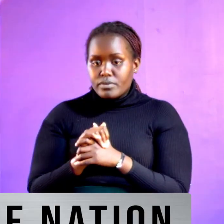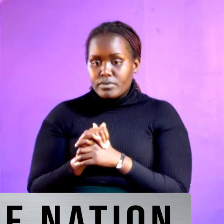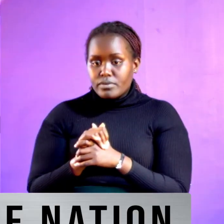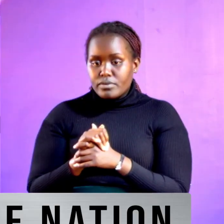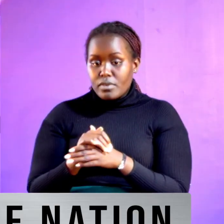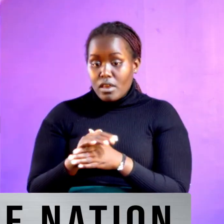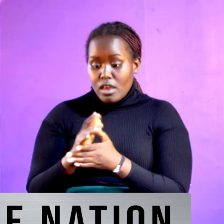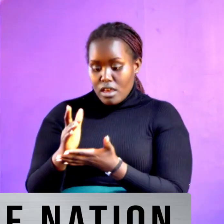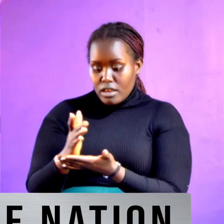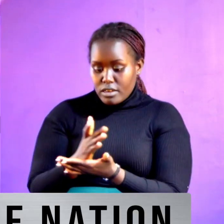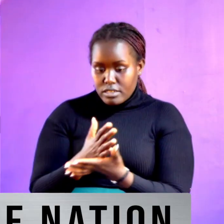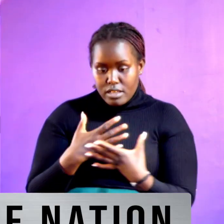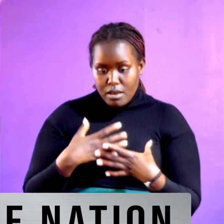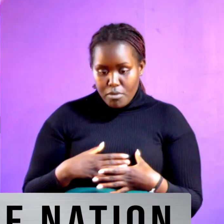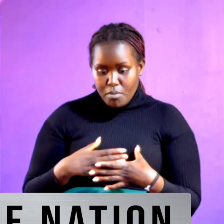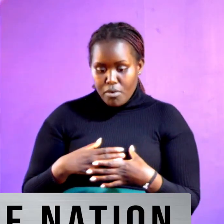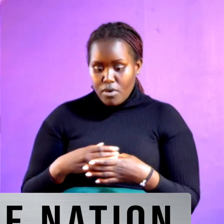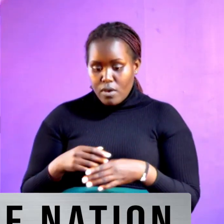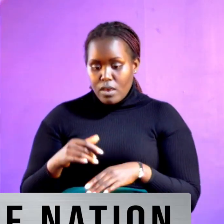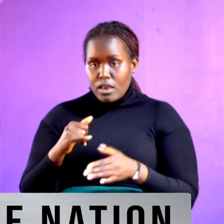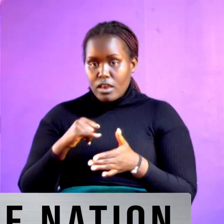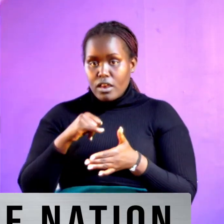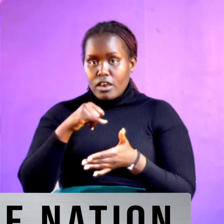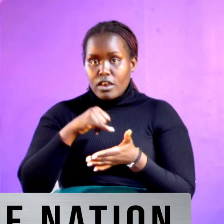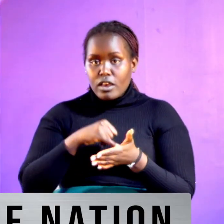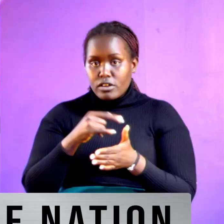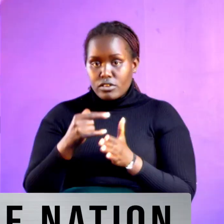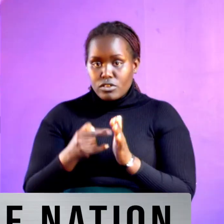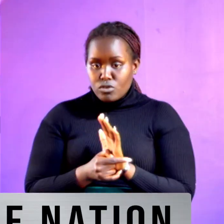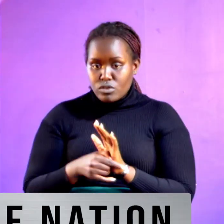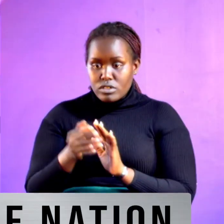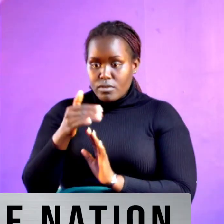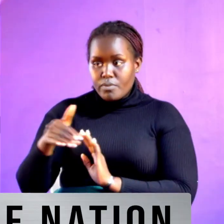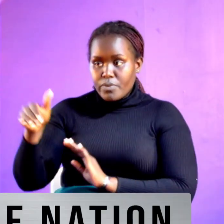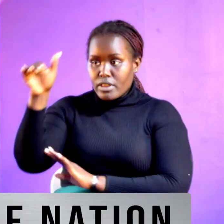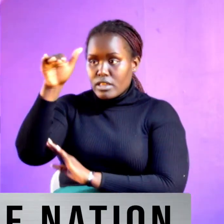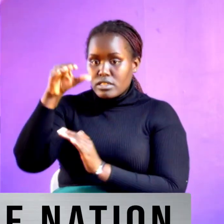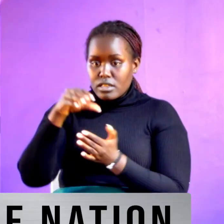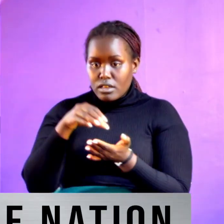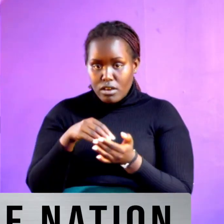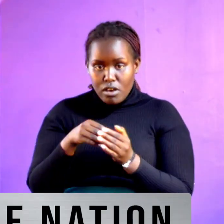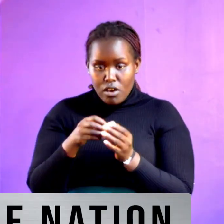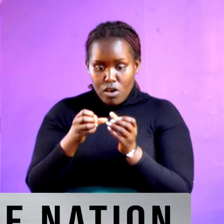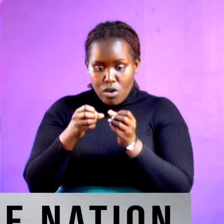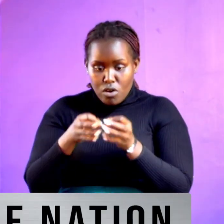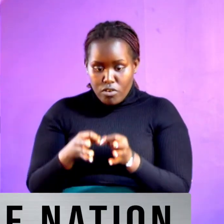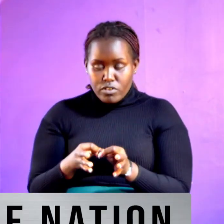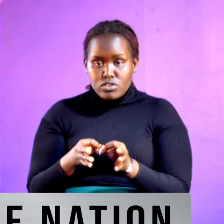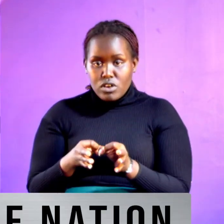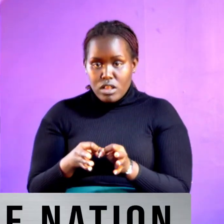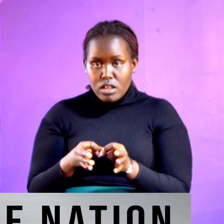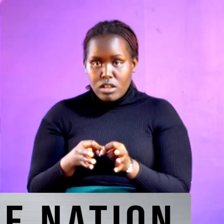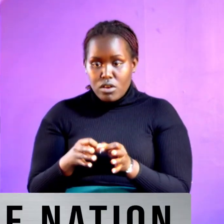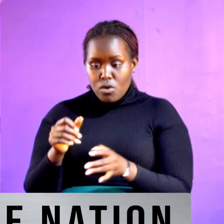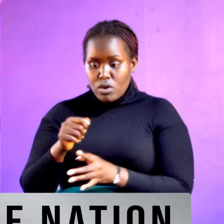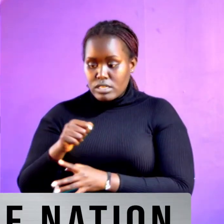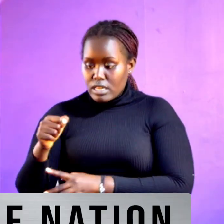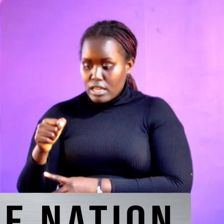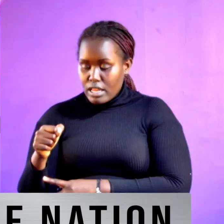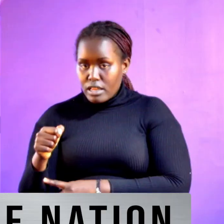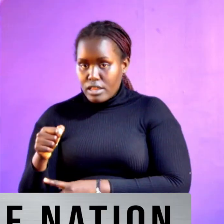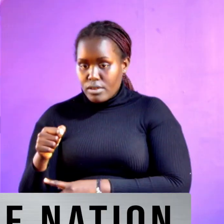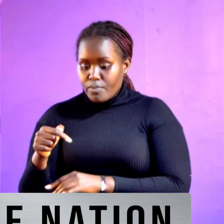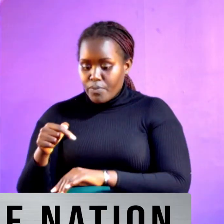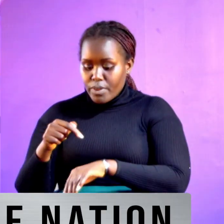some people, even including some senior some senior officials of the party, were sidelined when